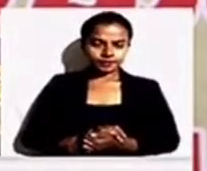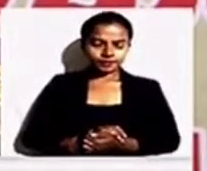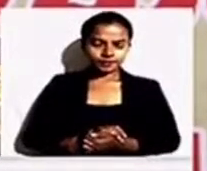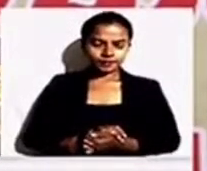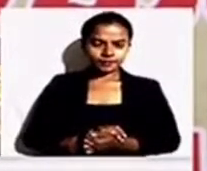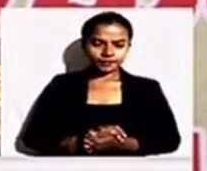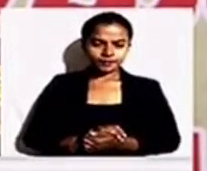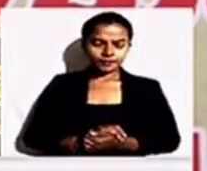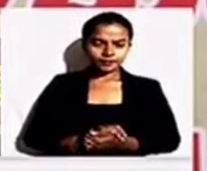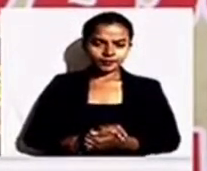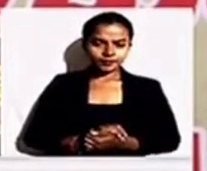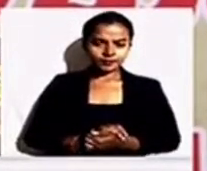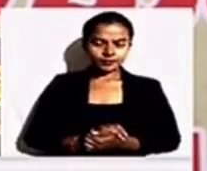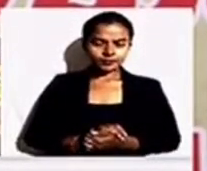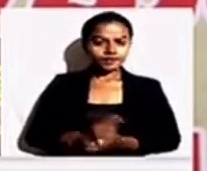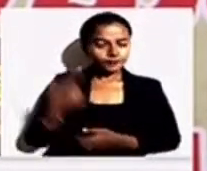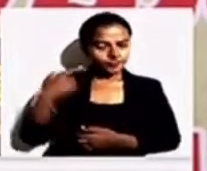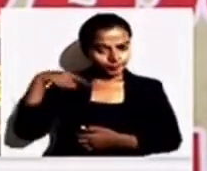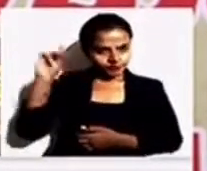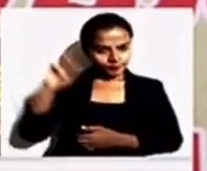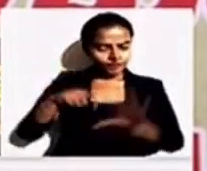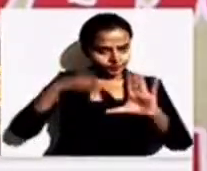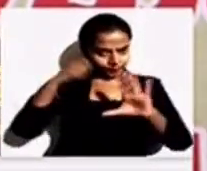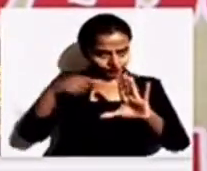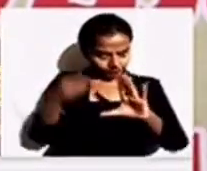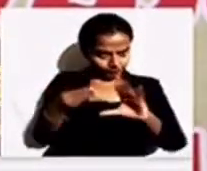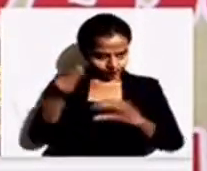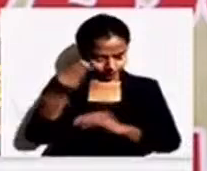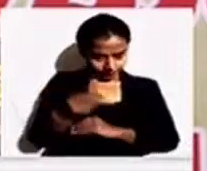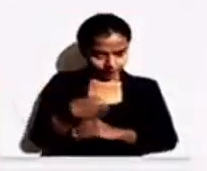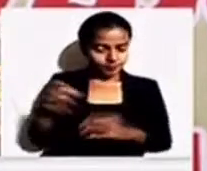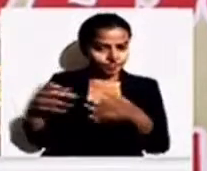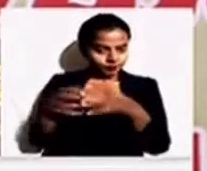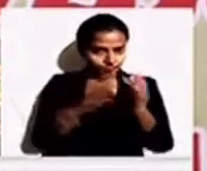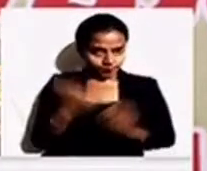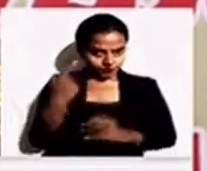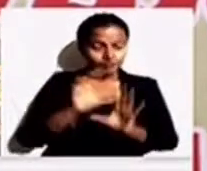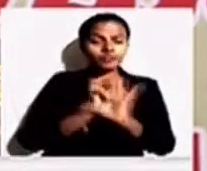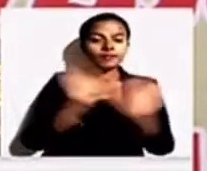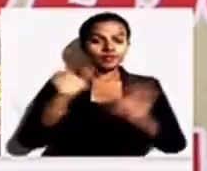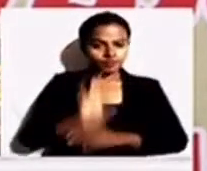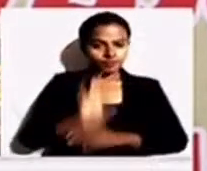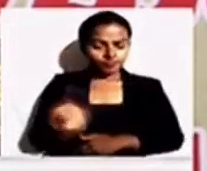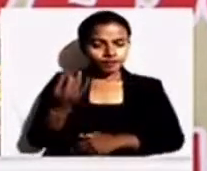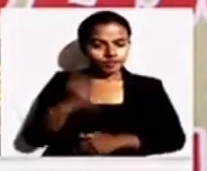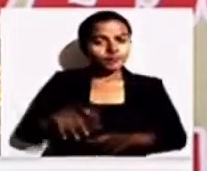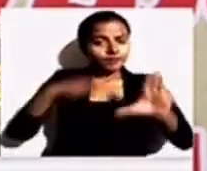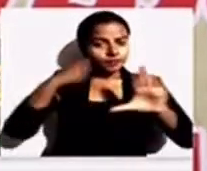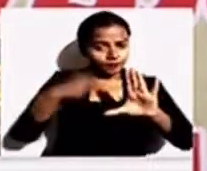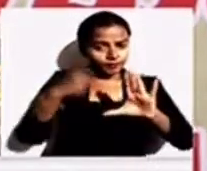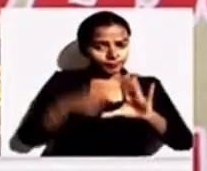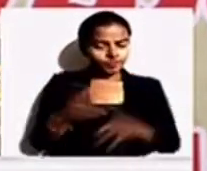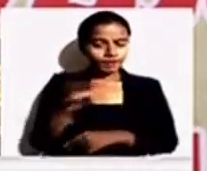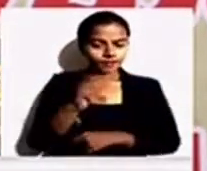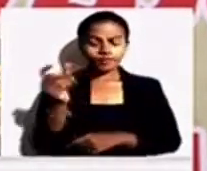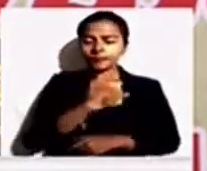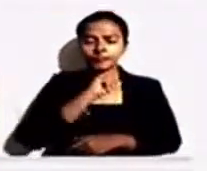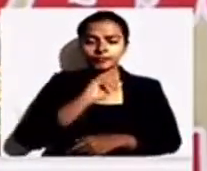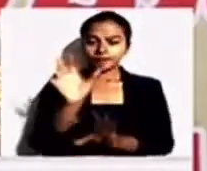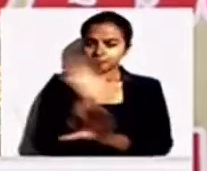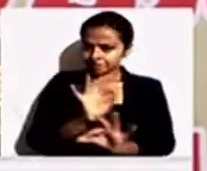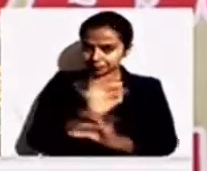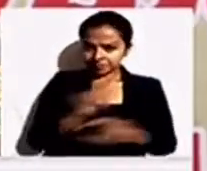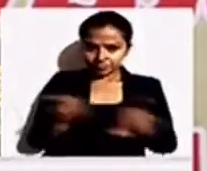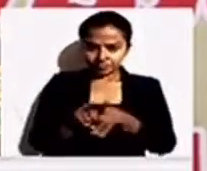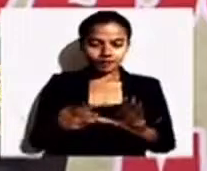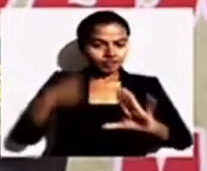Yesterday, a video of a brawl between two groups was released to the public. However, the footage had been muted. We have received visuals that contain audio.